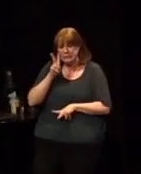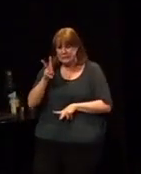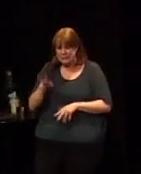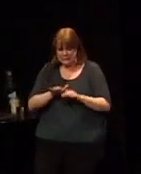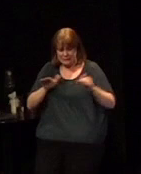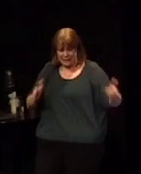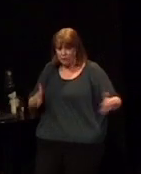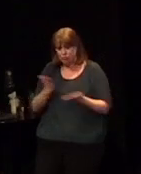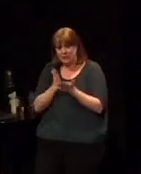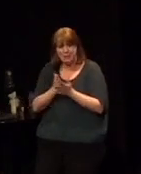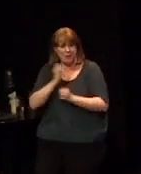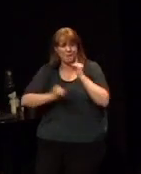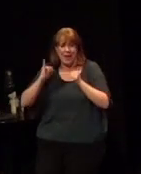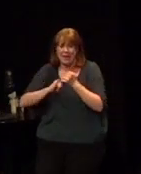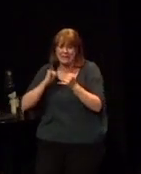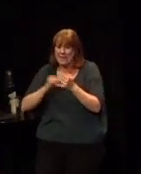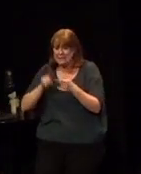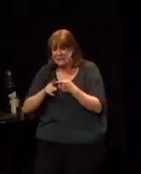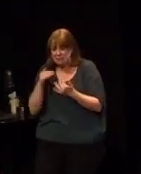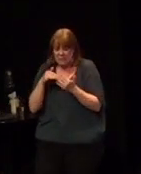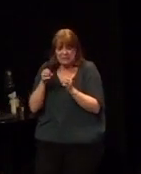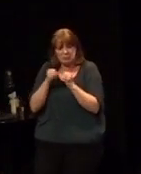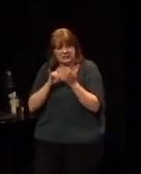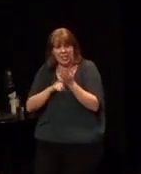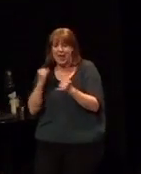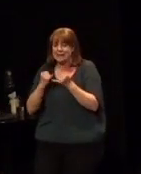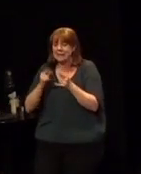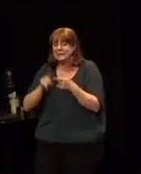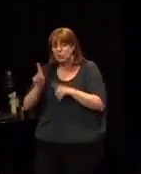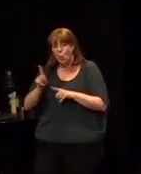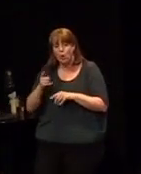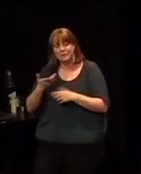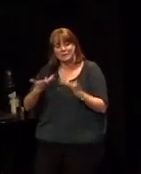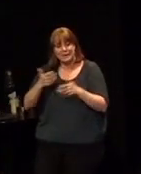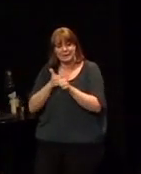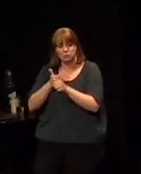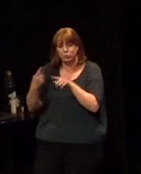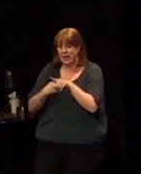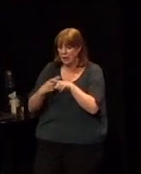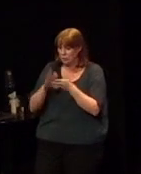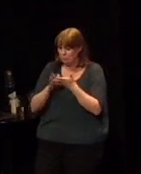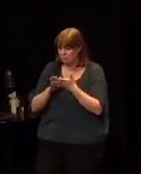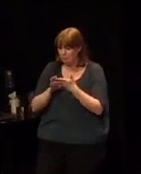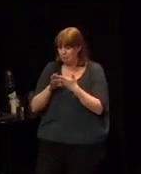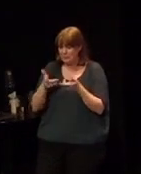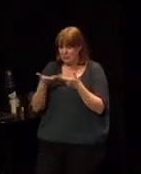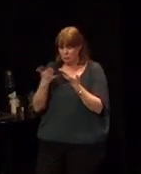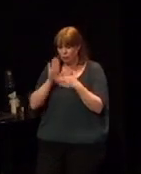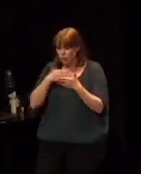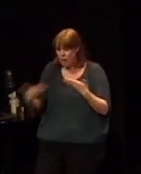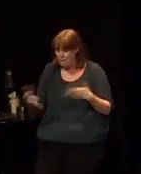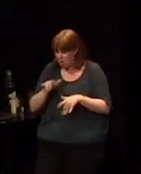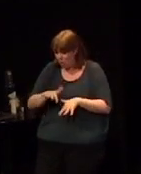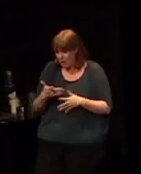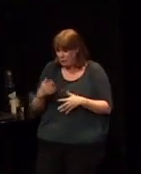called SSE mixed with a little bit of BSL. SSE is Sign Supported English. So the grammar isn't quite there. The deaf audience is going,